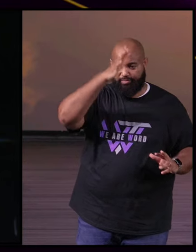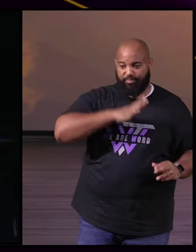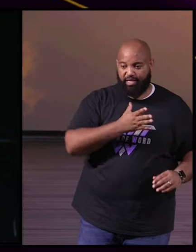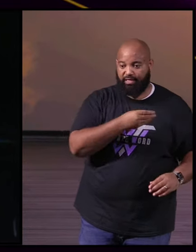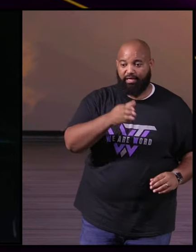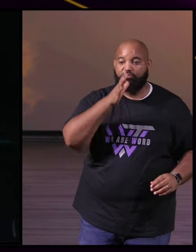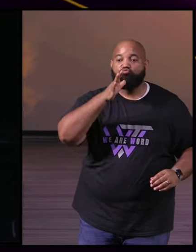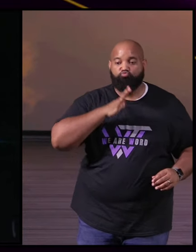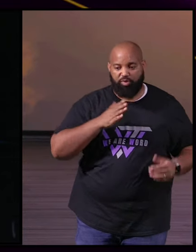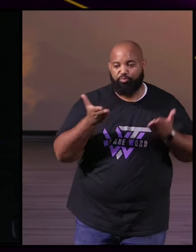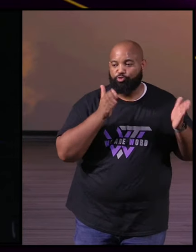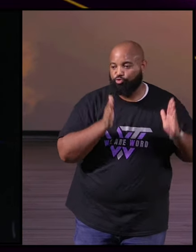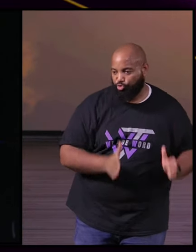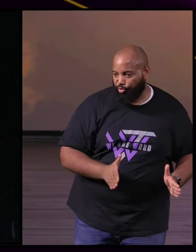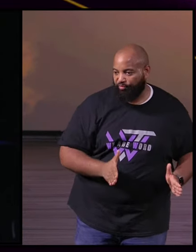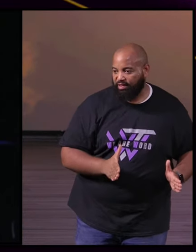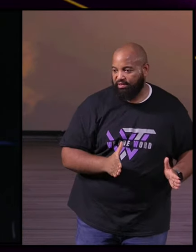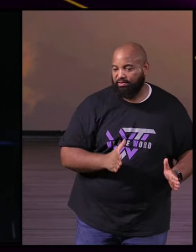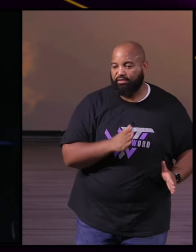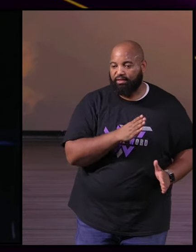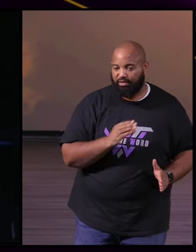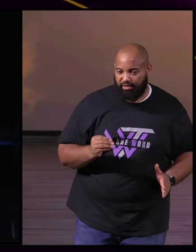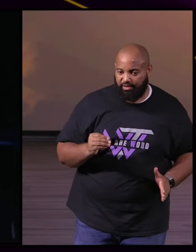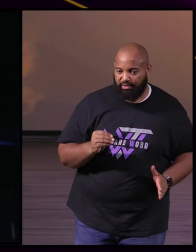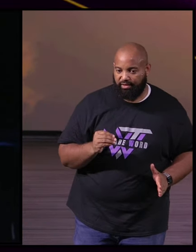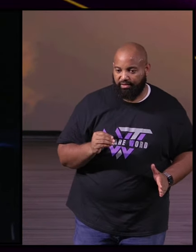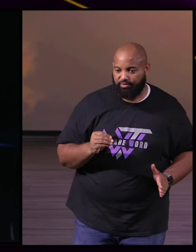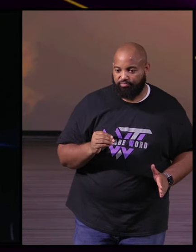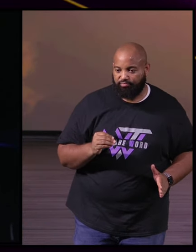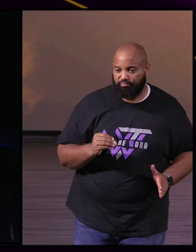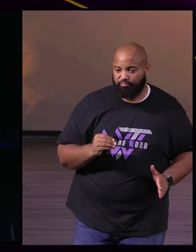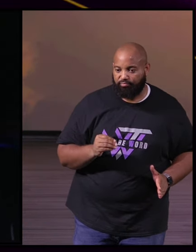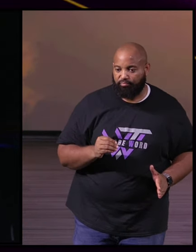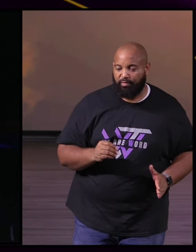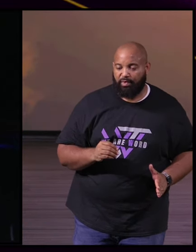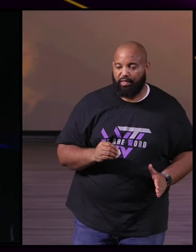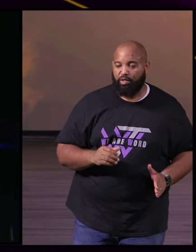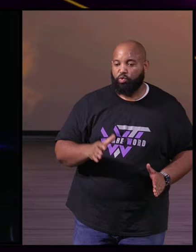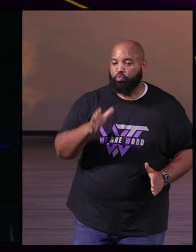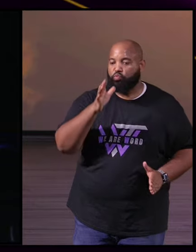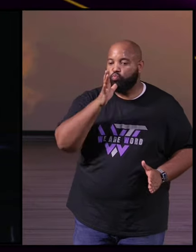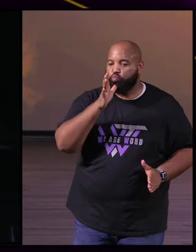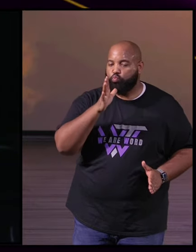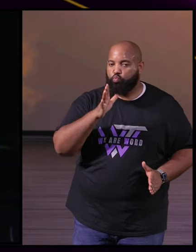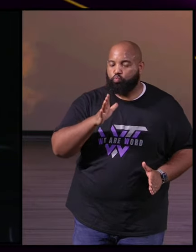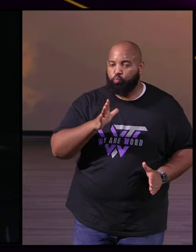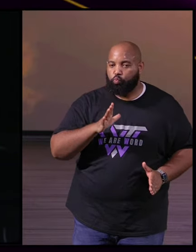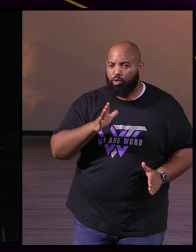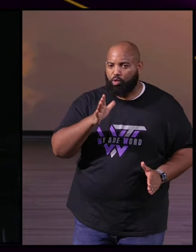female servants. And then he specifies female donkeys and camels.